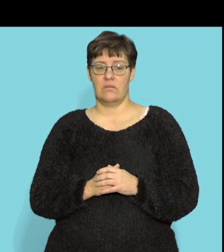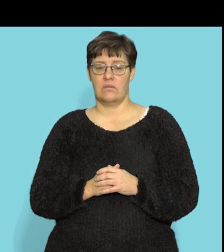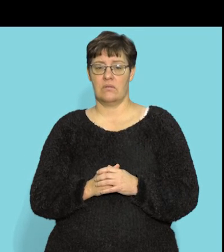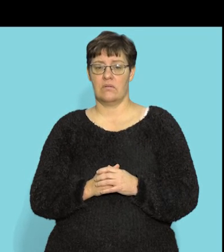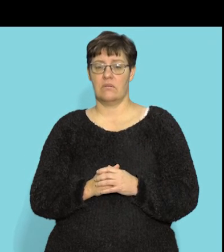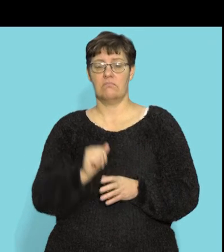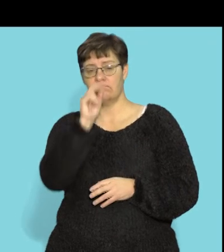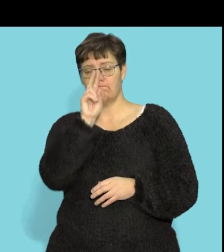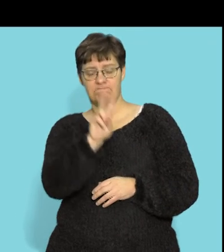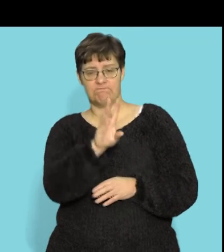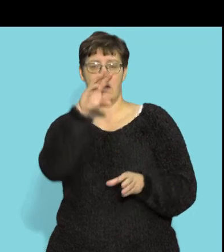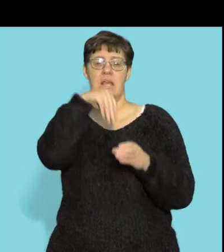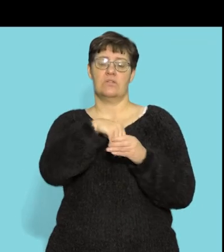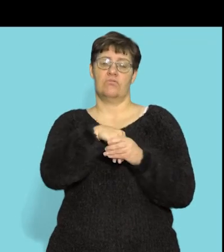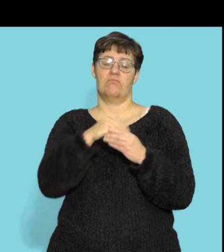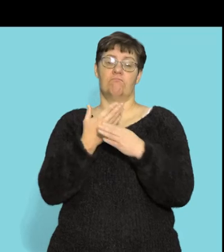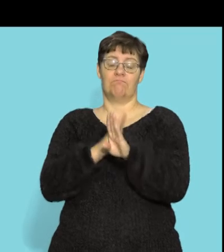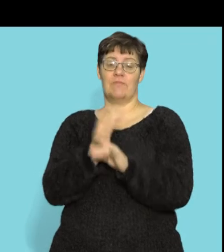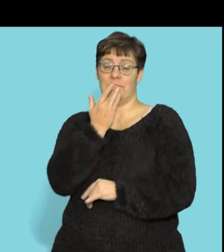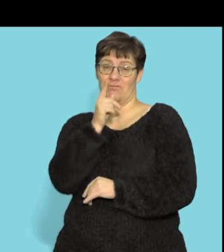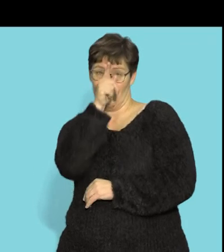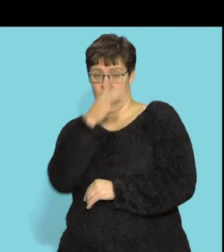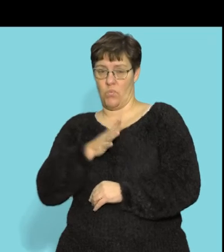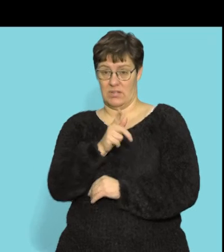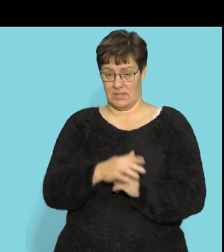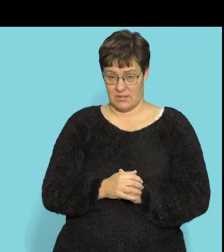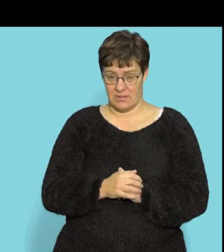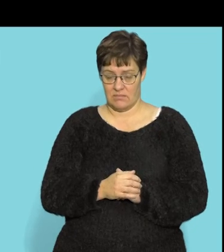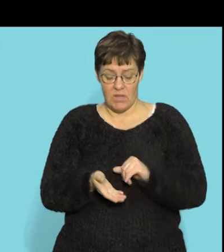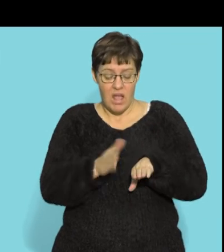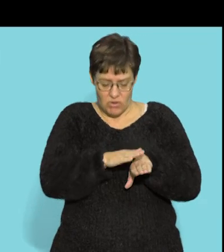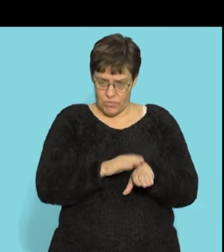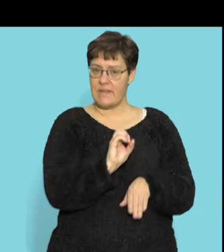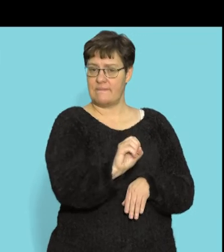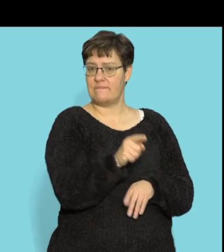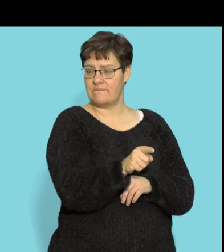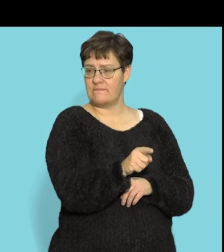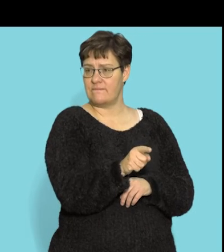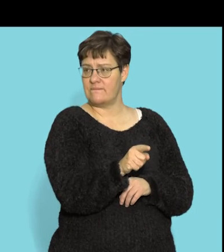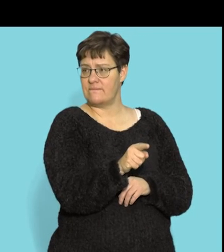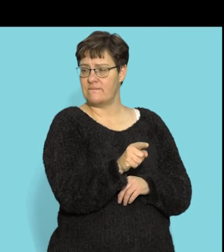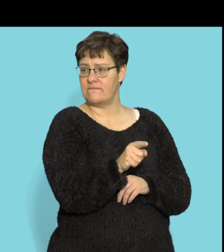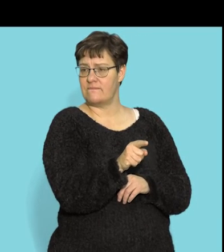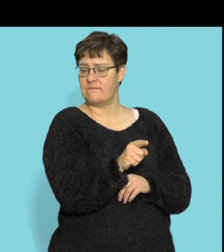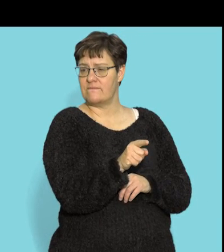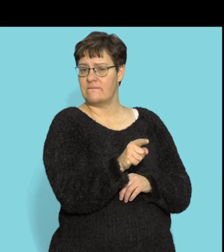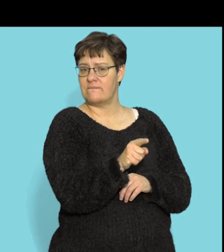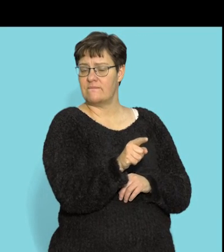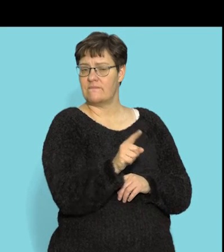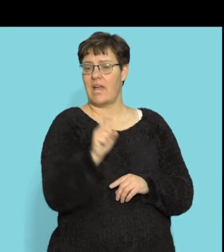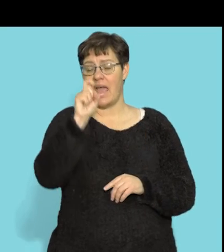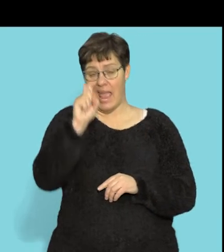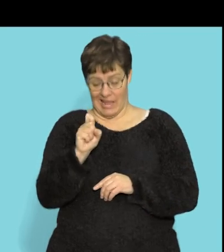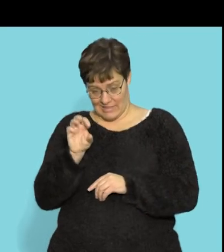so in this case, we're looking for the internal resistance of the battery. Now, we've got the current, okay, through